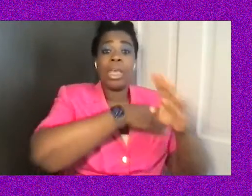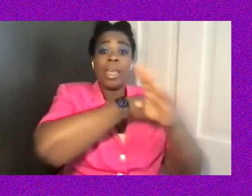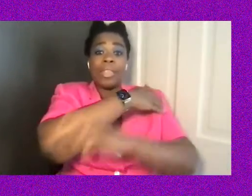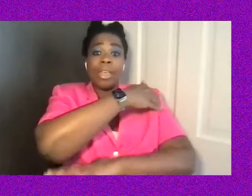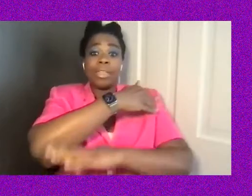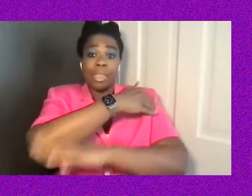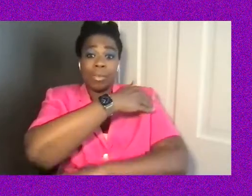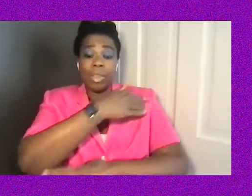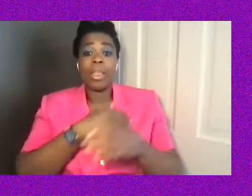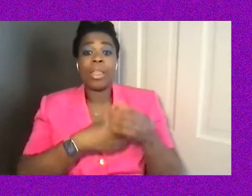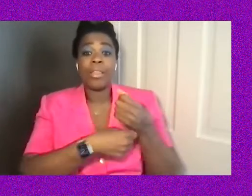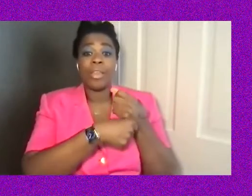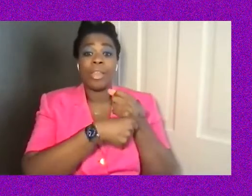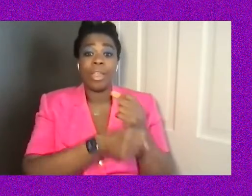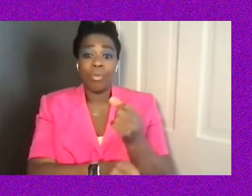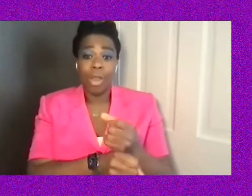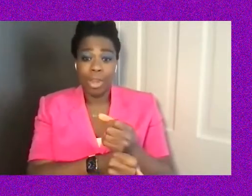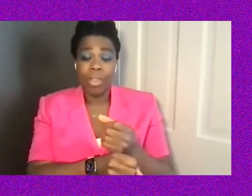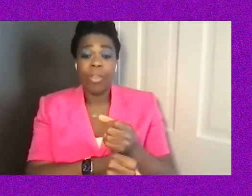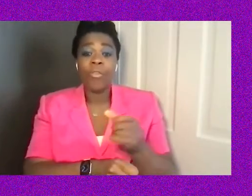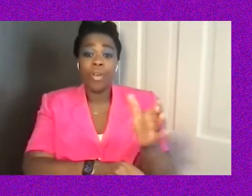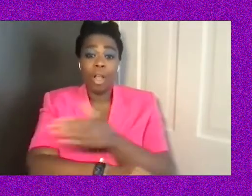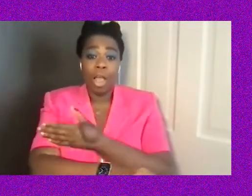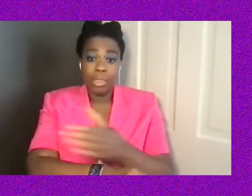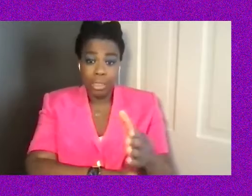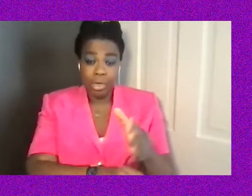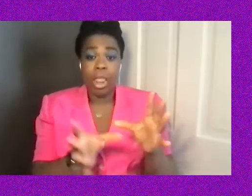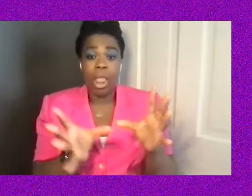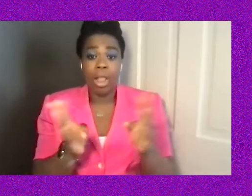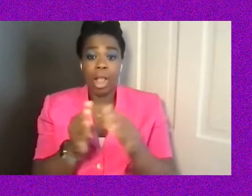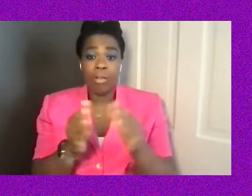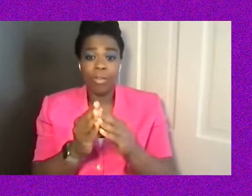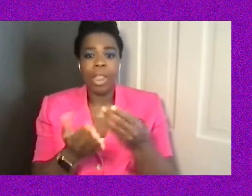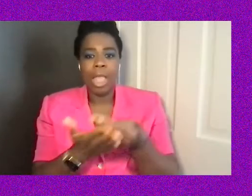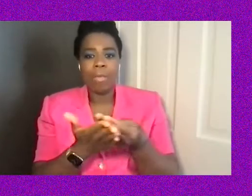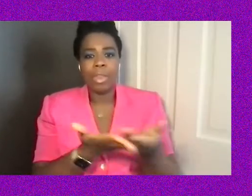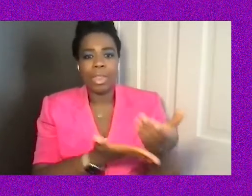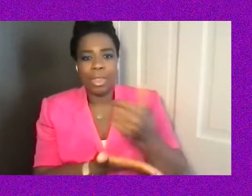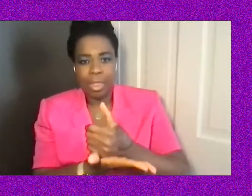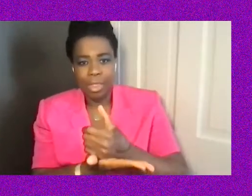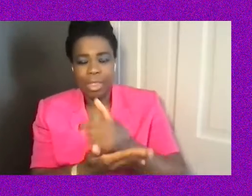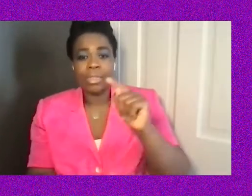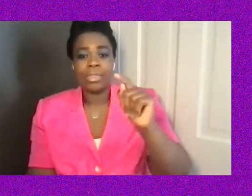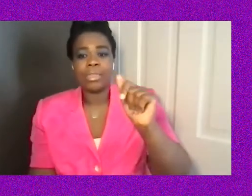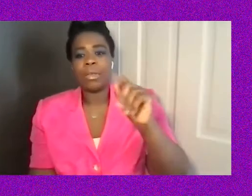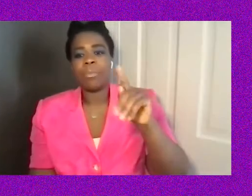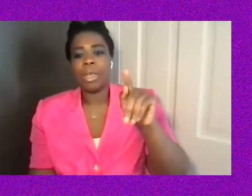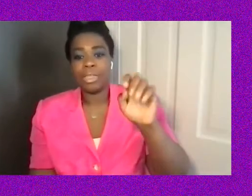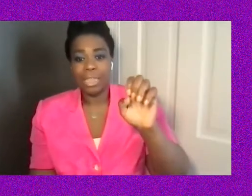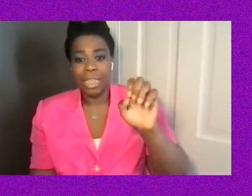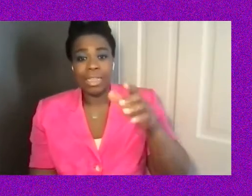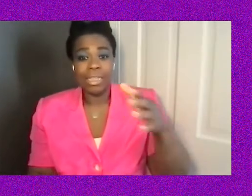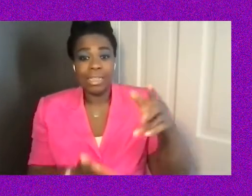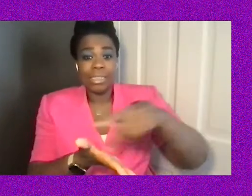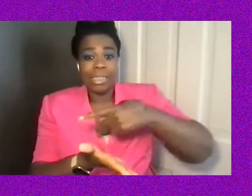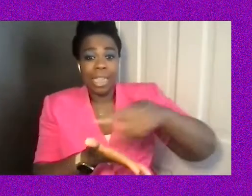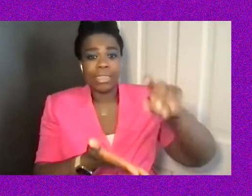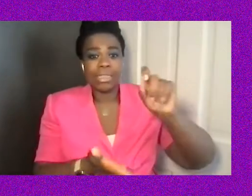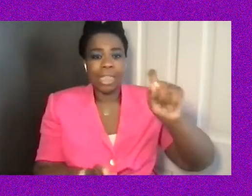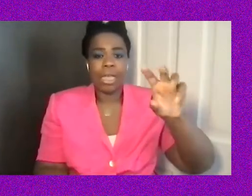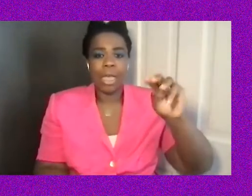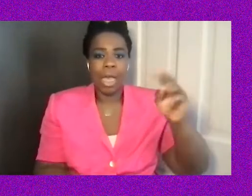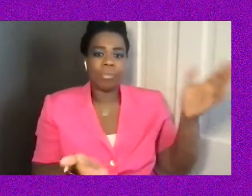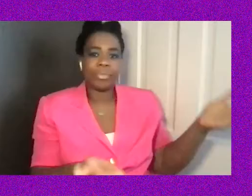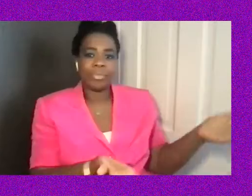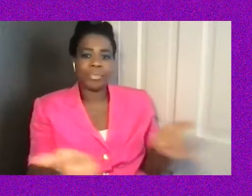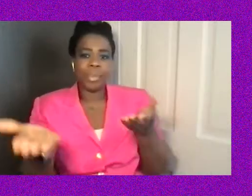a concert, conference, and fundraiser, and you can check them out at tematedance.com. Introducing